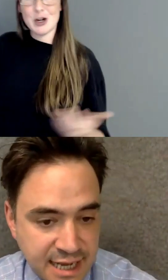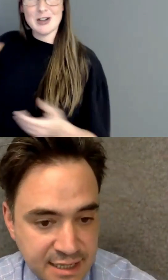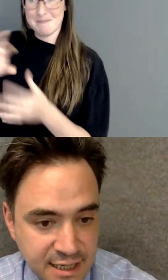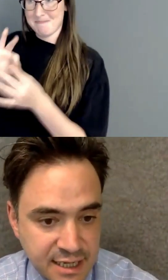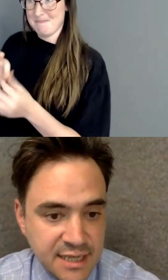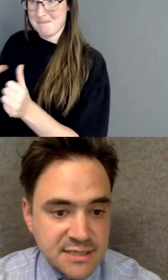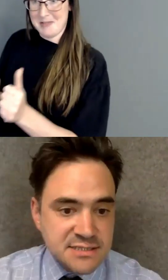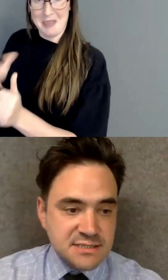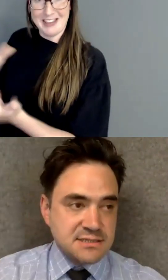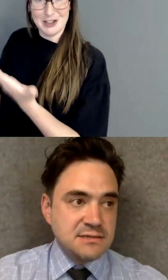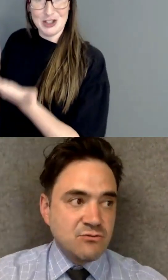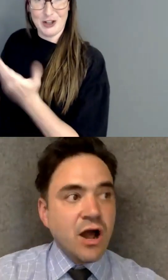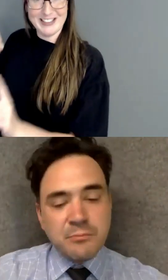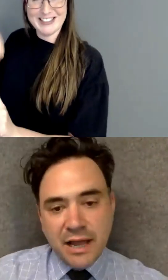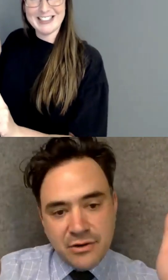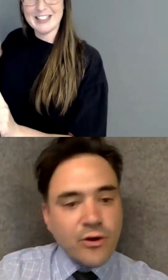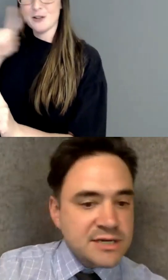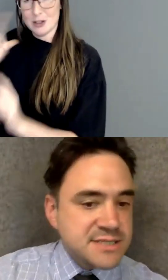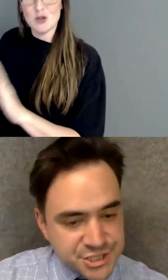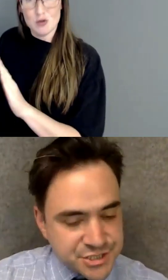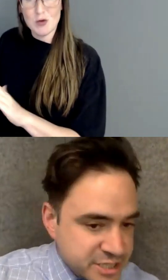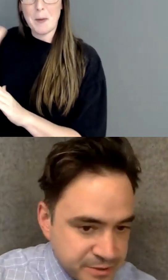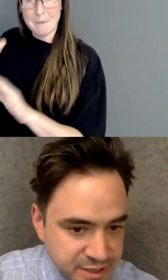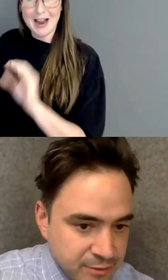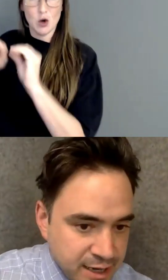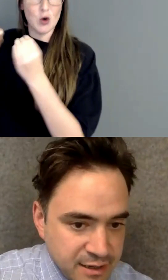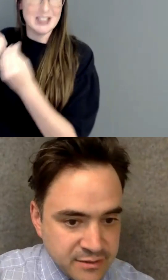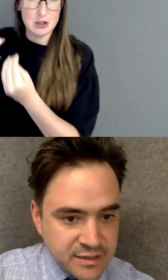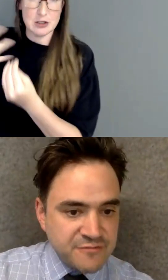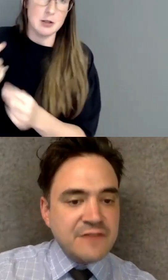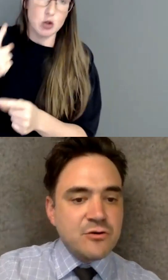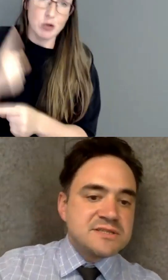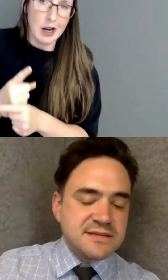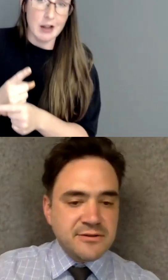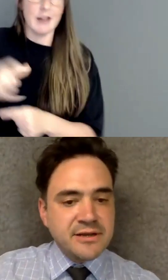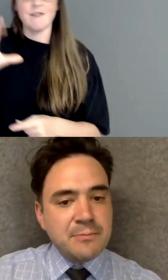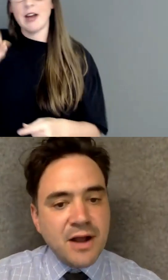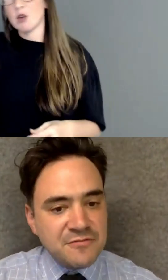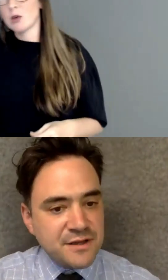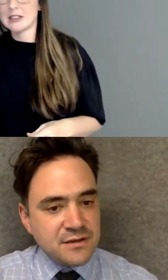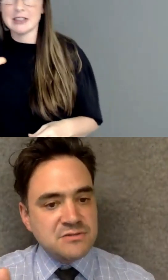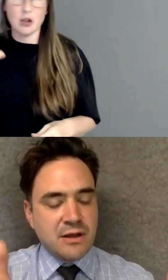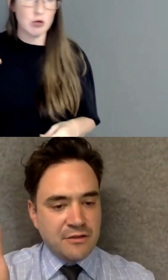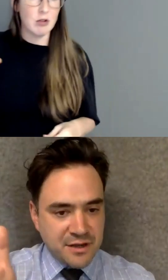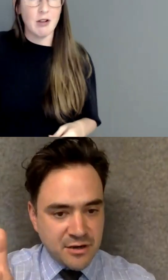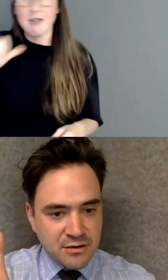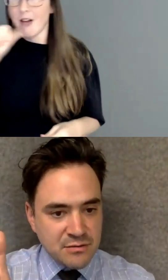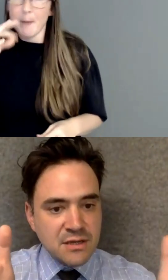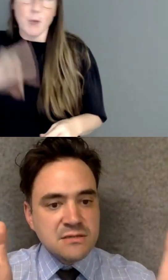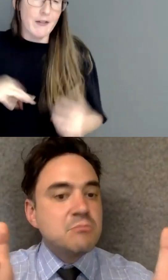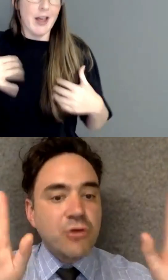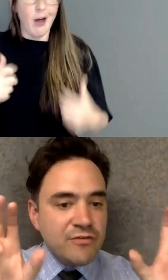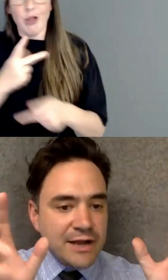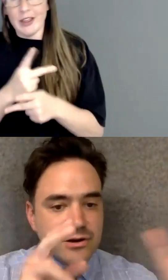is that it is run by an organization typically, right? Like a 501c3 nonprofit or so a